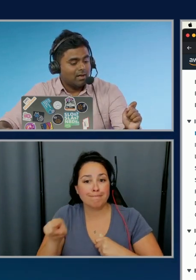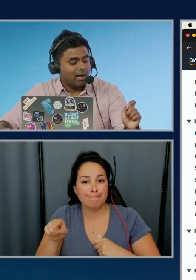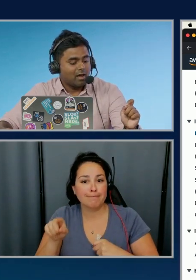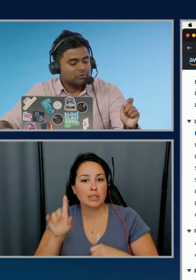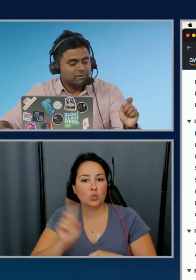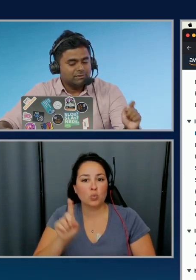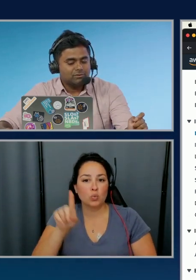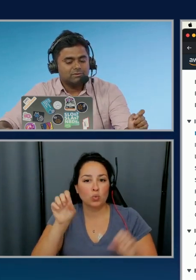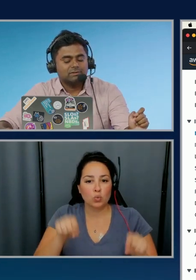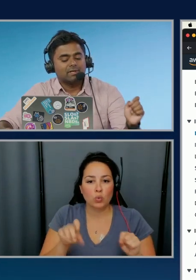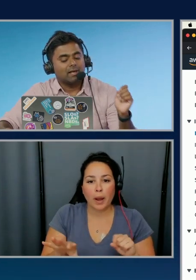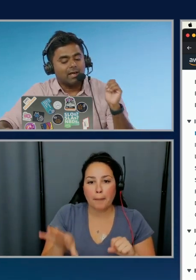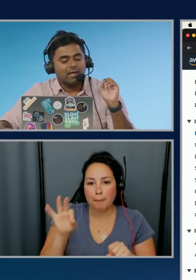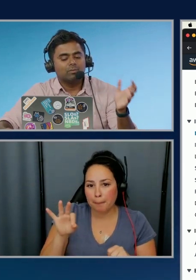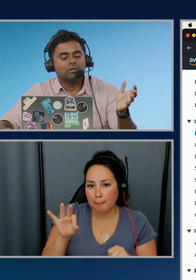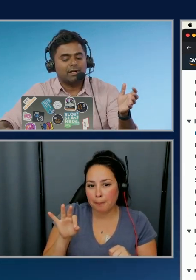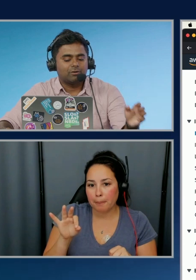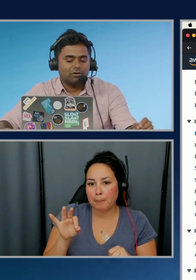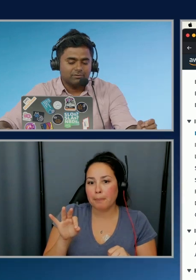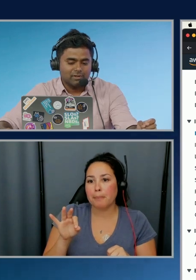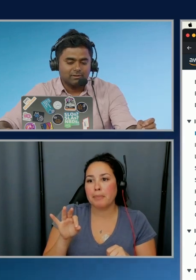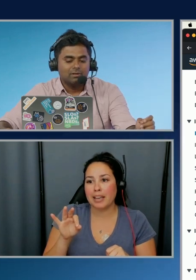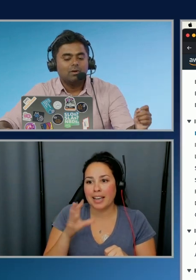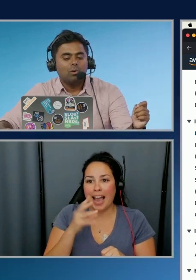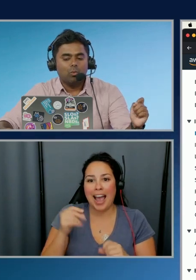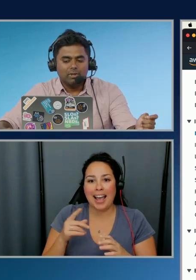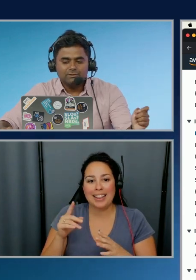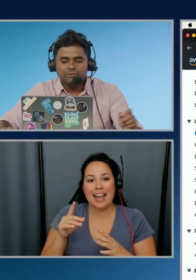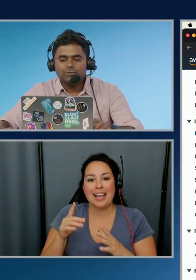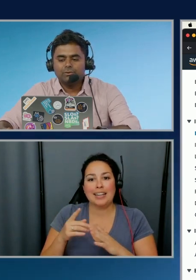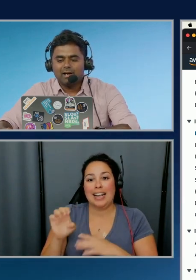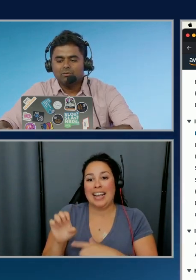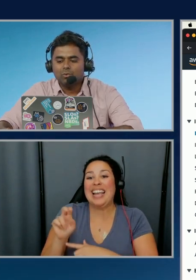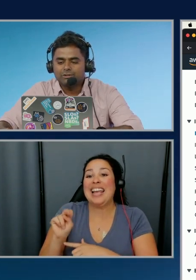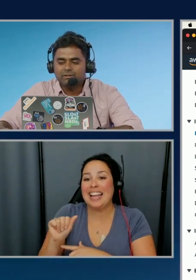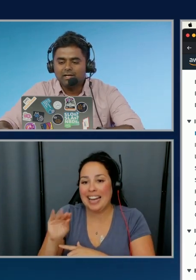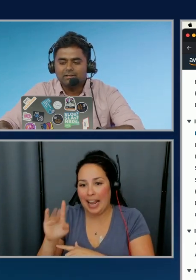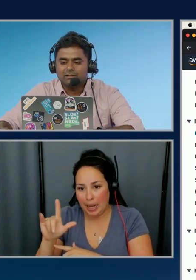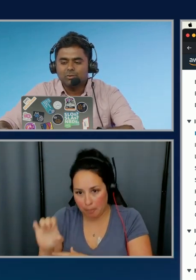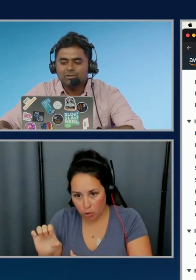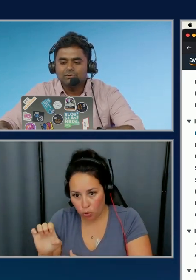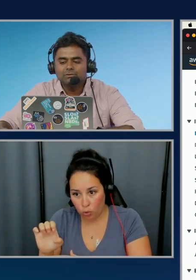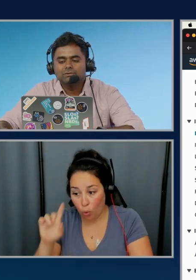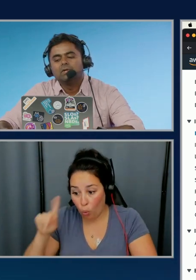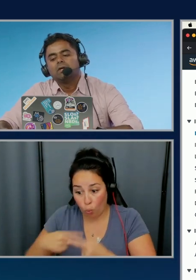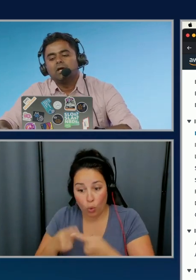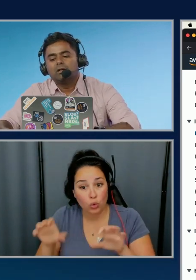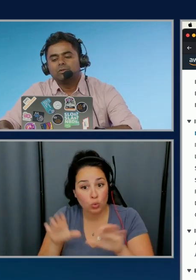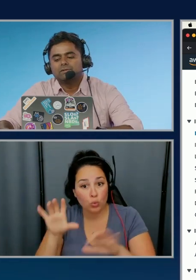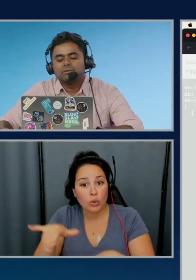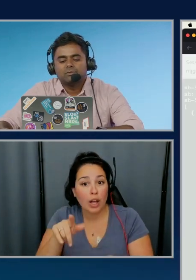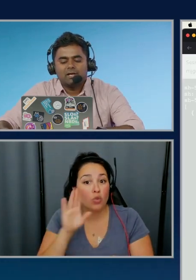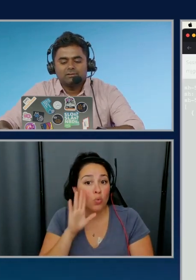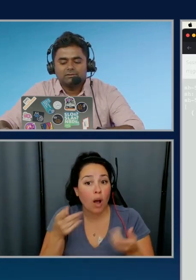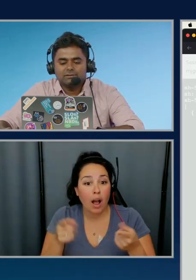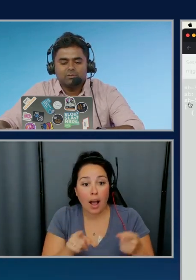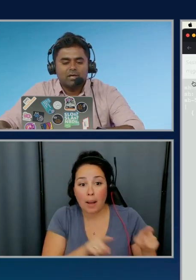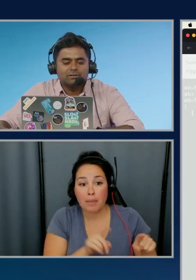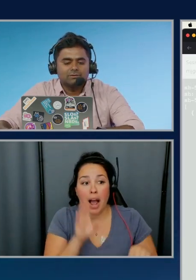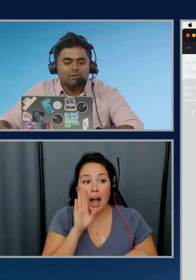an Amazon EC2 instance and enable Nitro Enclaves on it. Once you do that, what you get is I'm going to use AWS